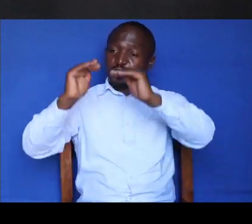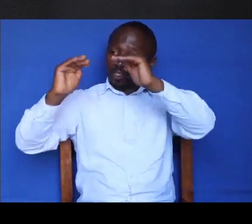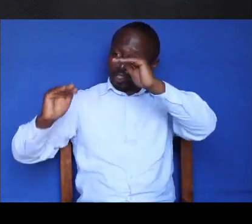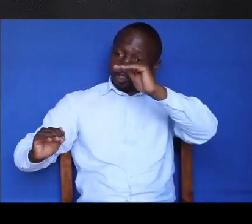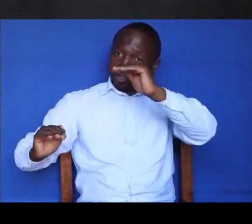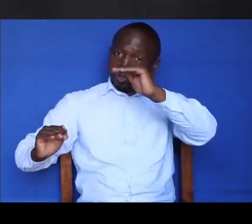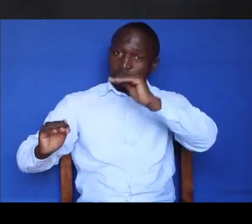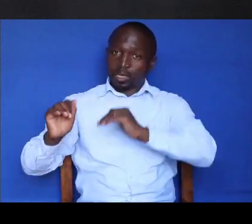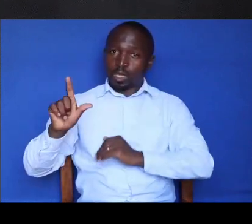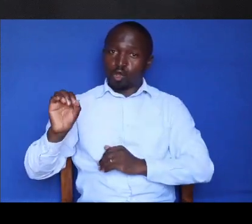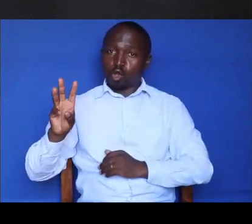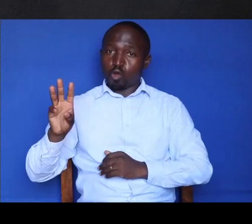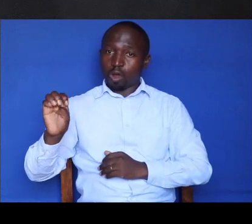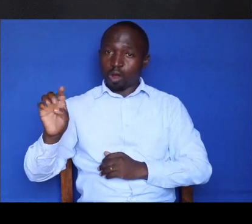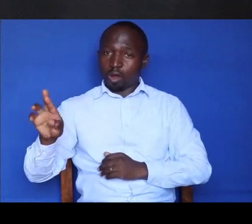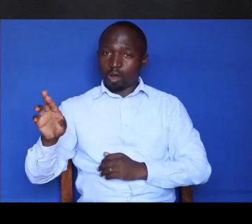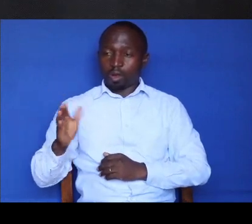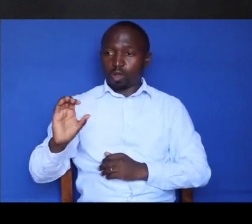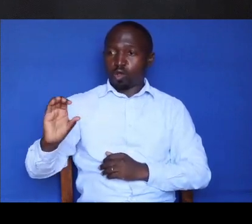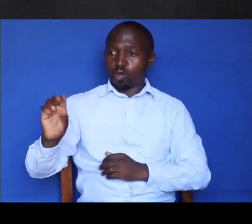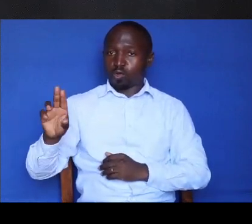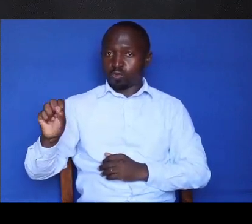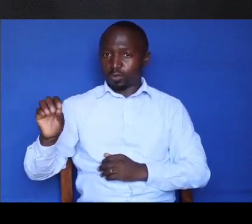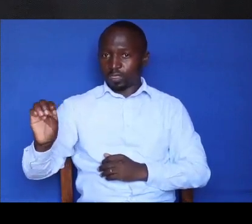Lower course has a more gentle slope.